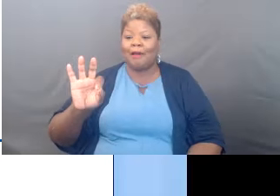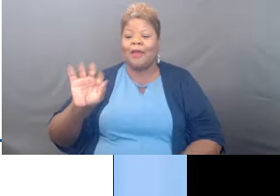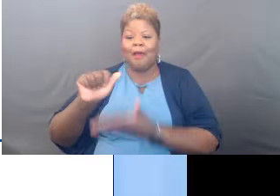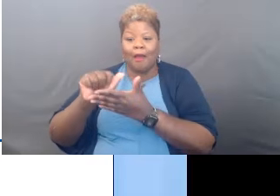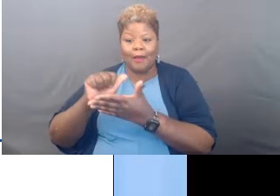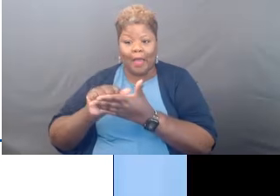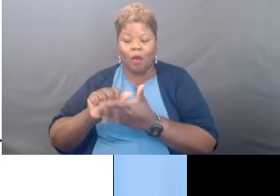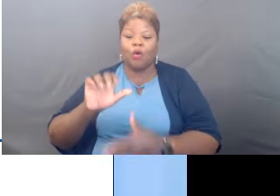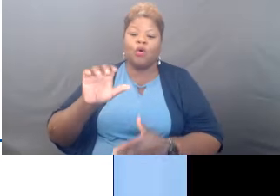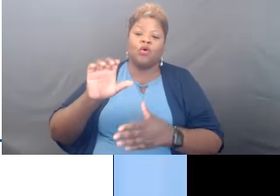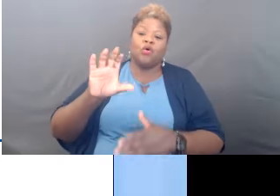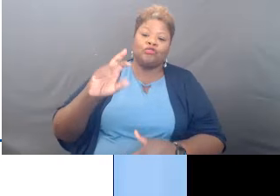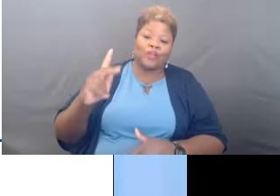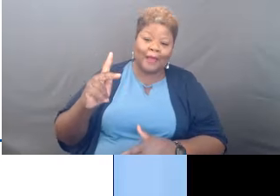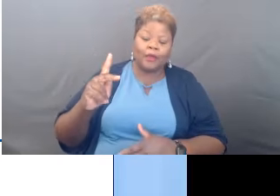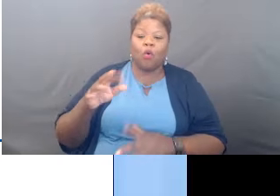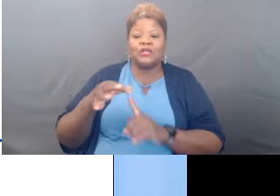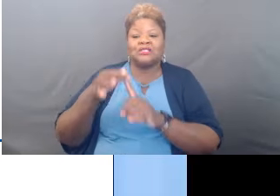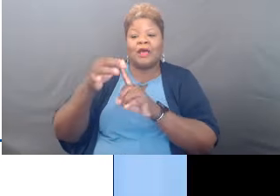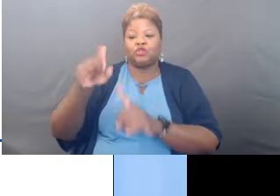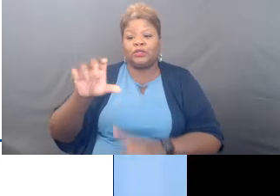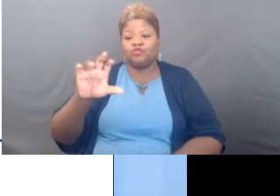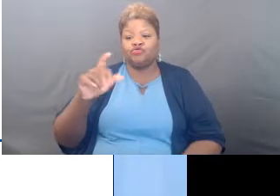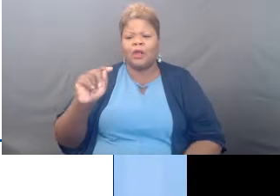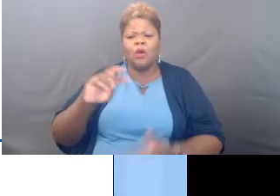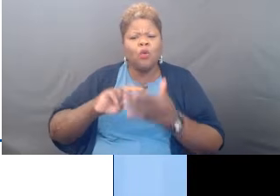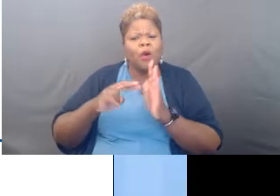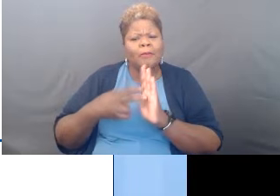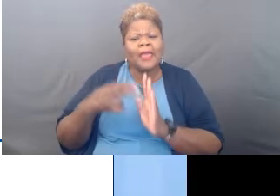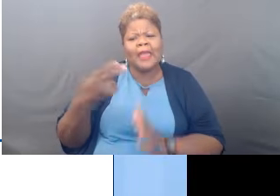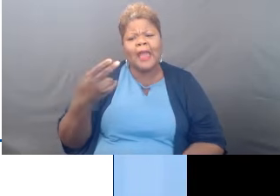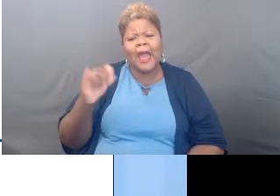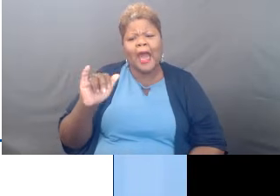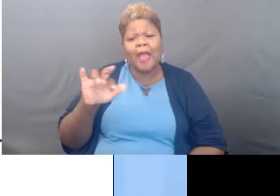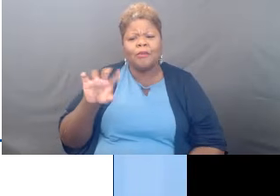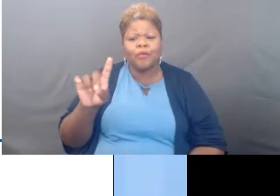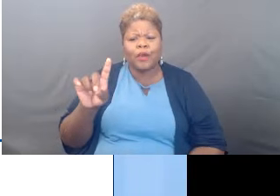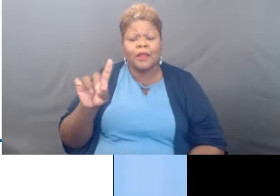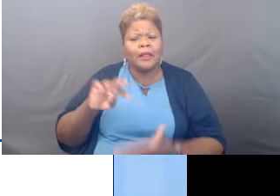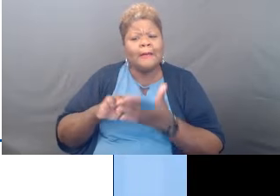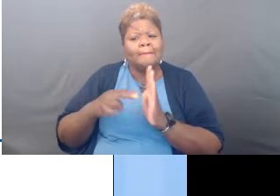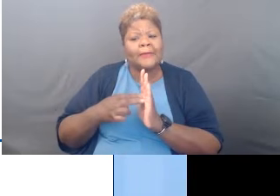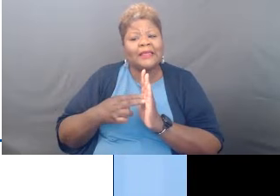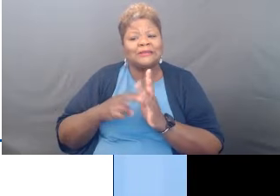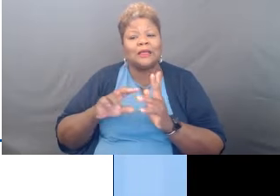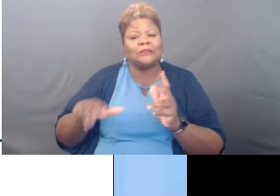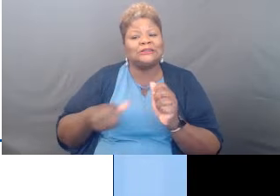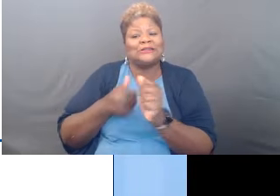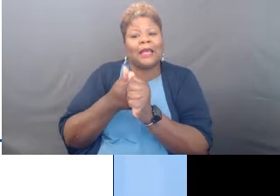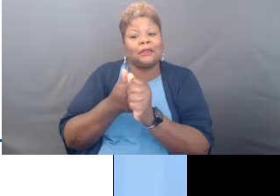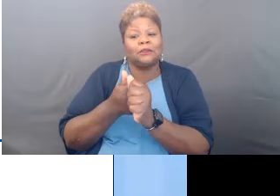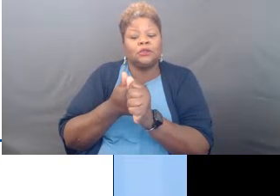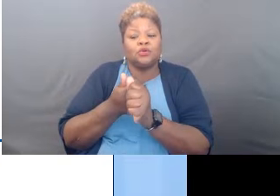checkings accounts, or special needs trusts. What we mean by hybrid, we're just saying that it's just another tool that